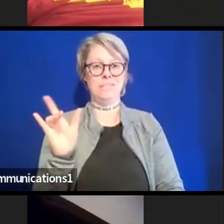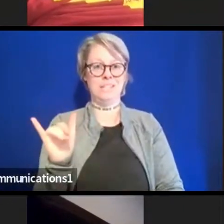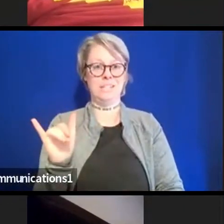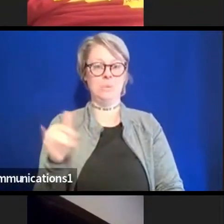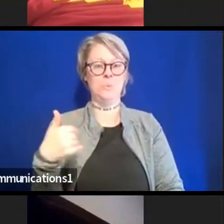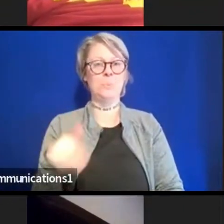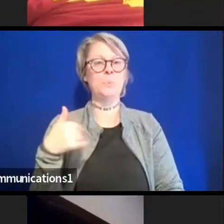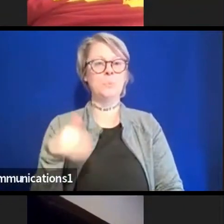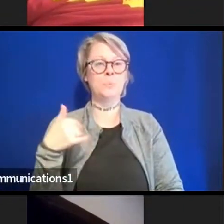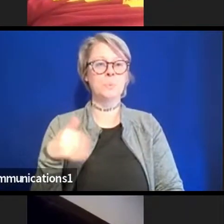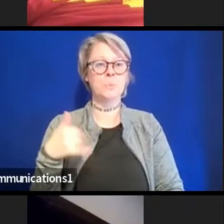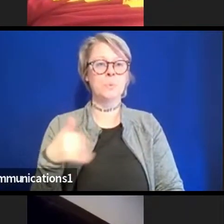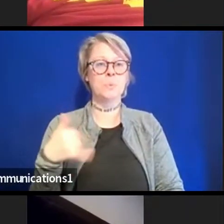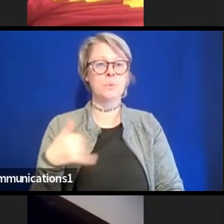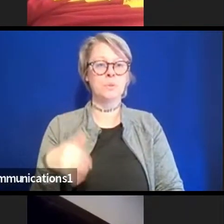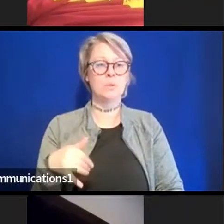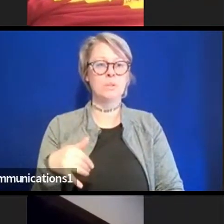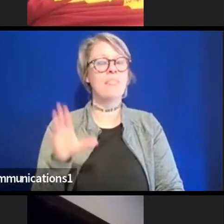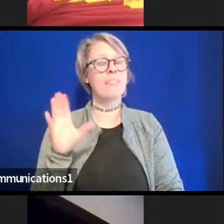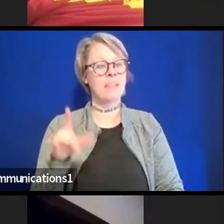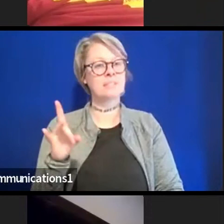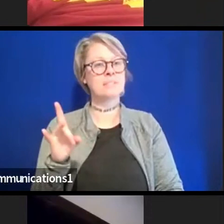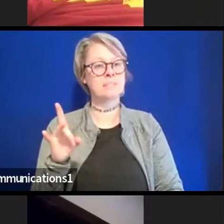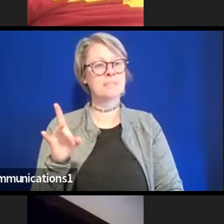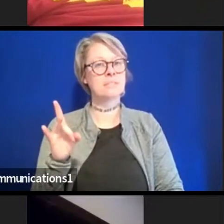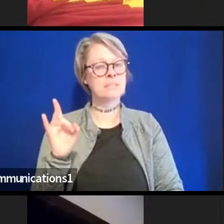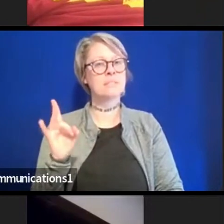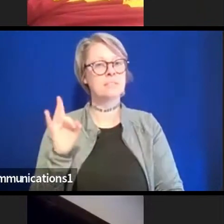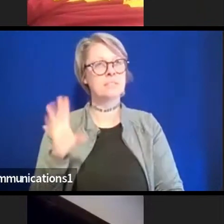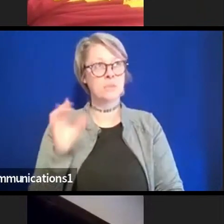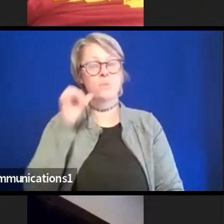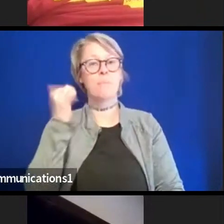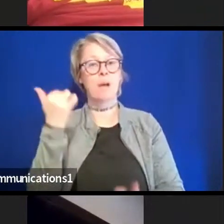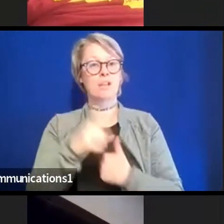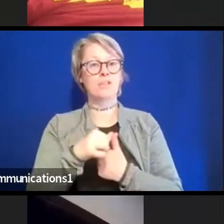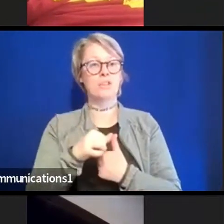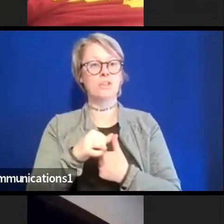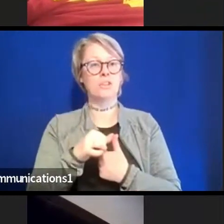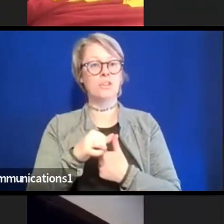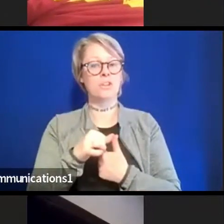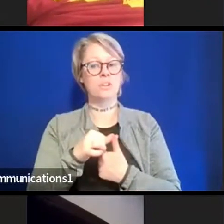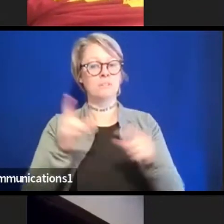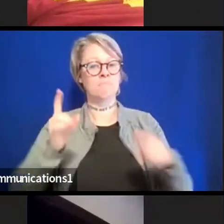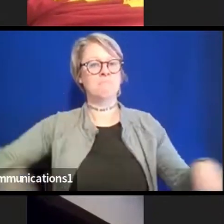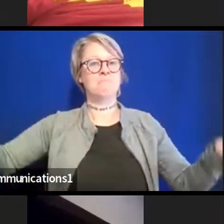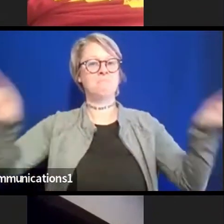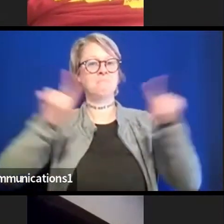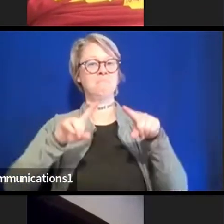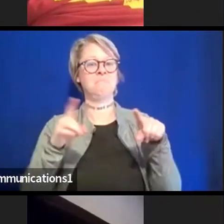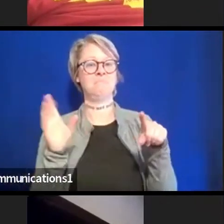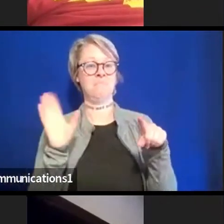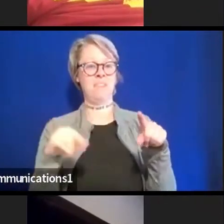It's a very harsh reminder that you've given us all that it